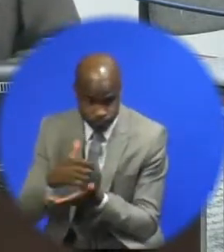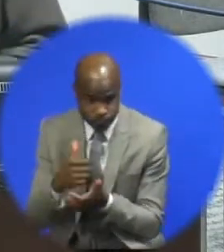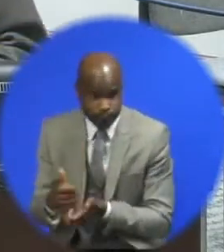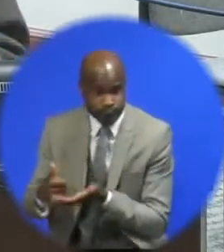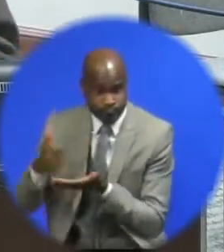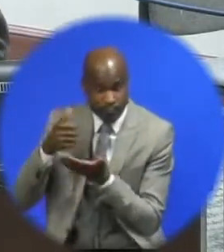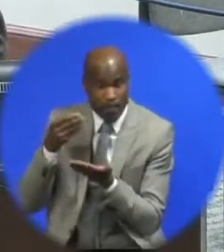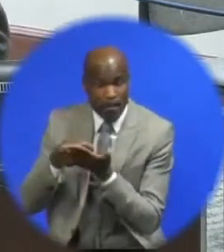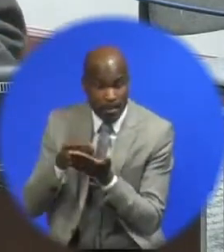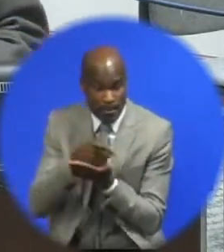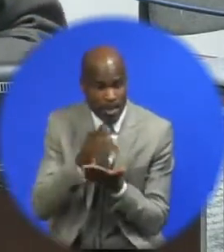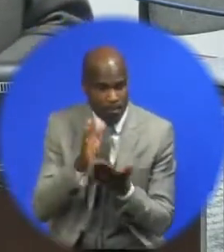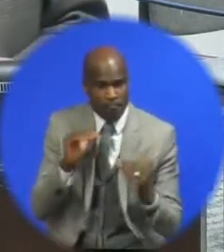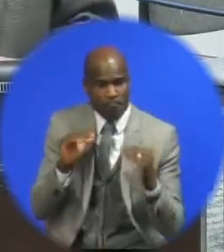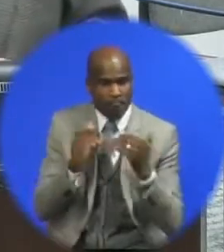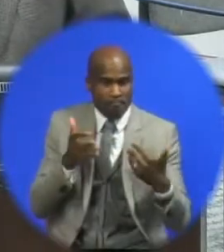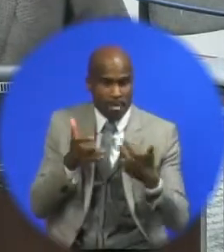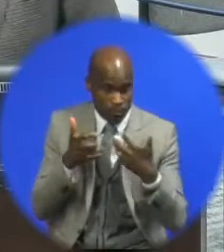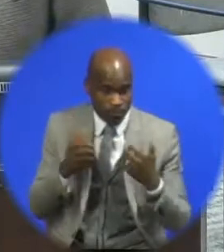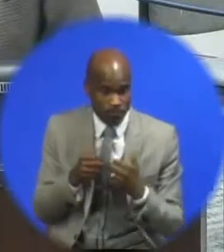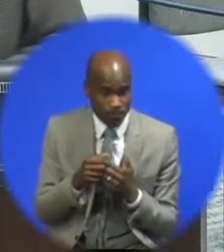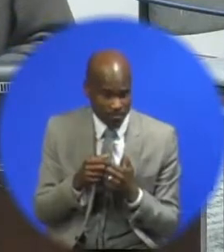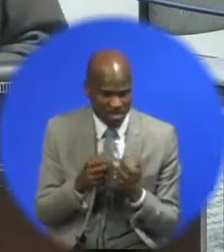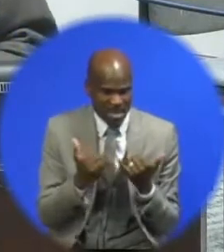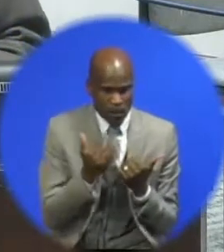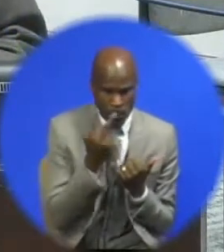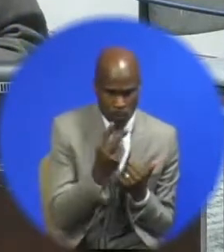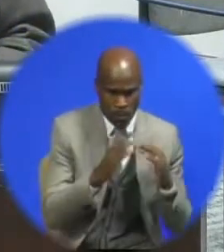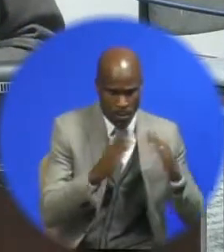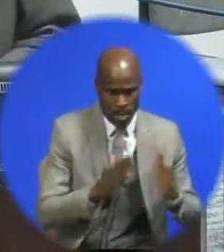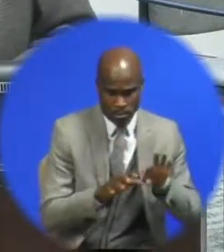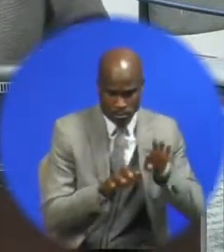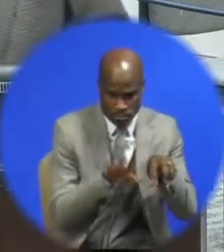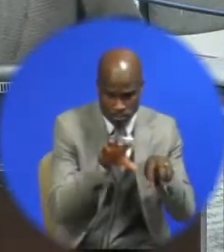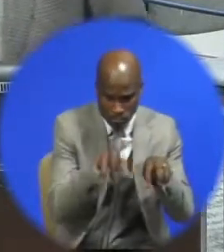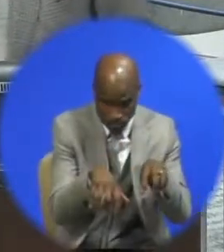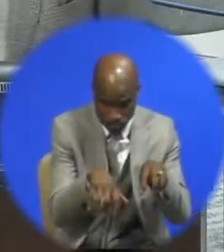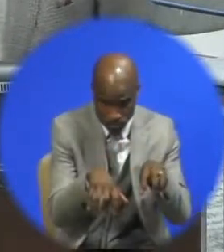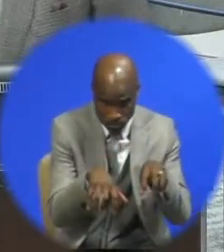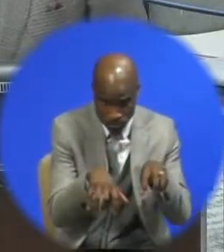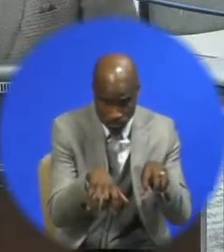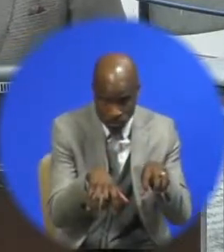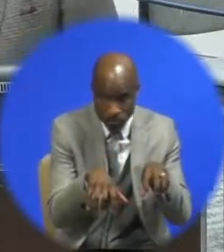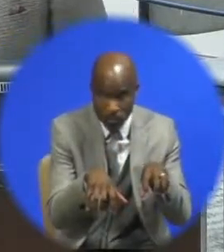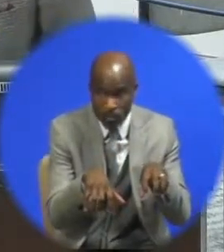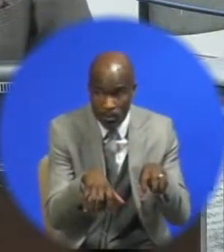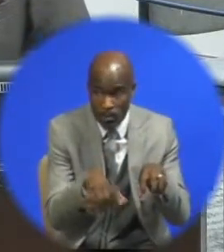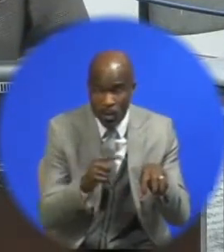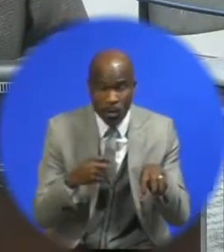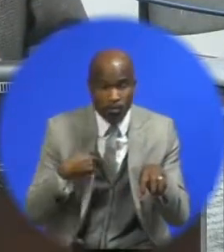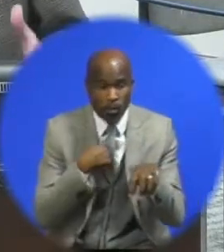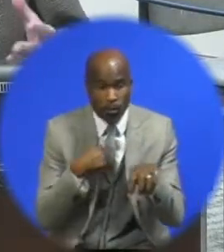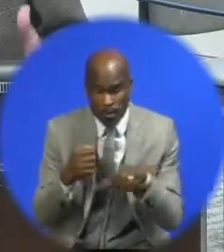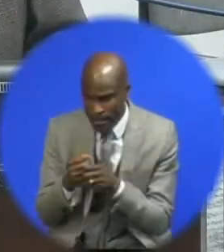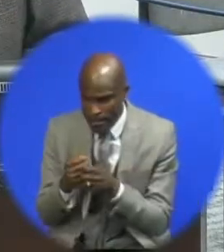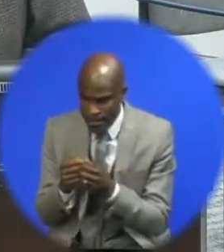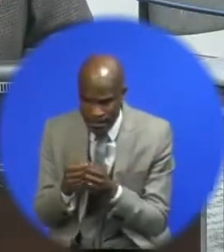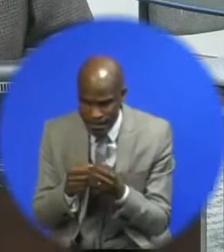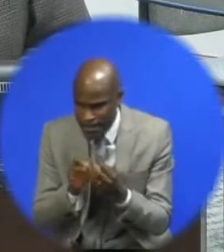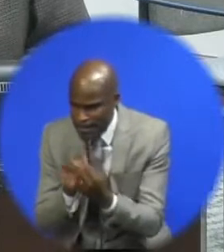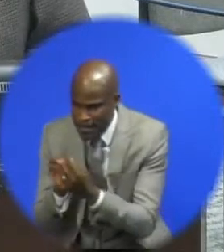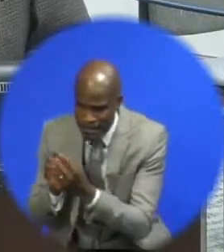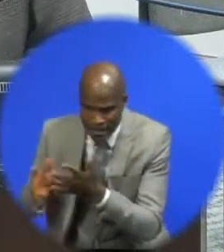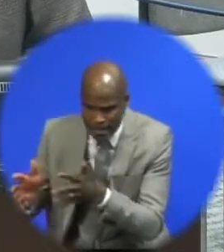old houses on there, and we also raised $20,000 to get them removed. So we've been